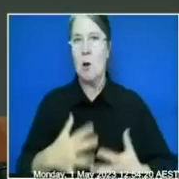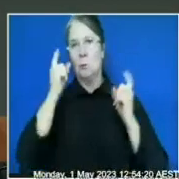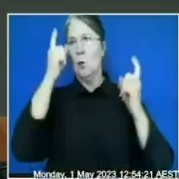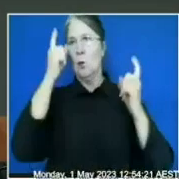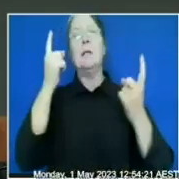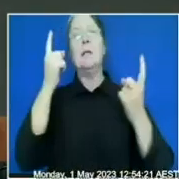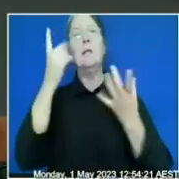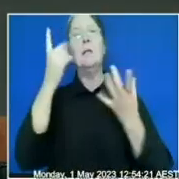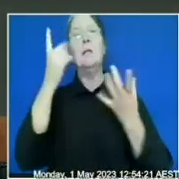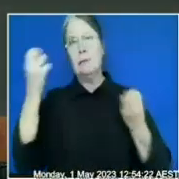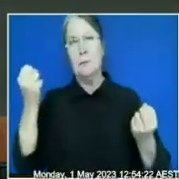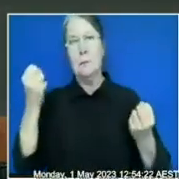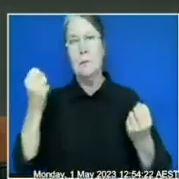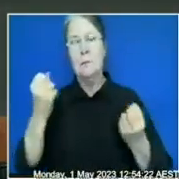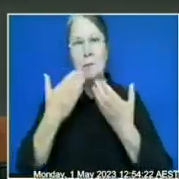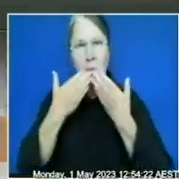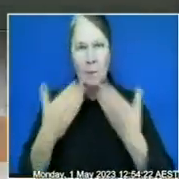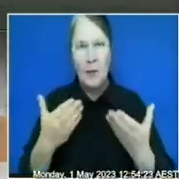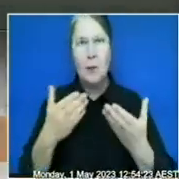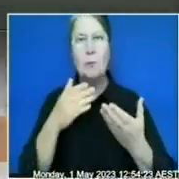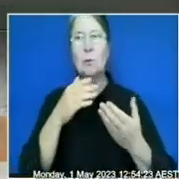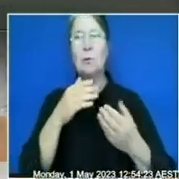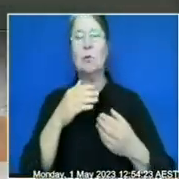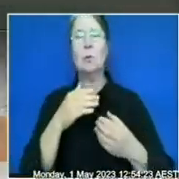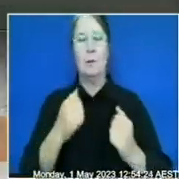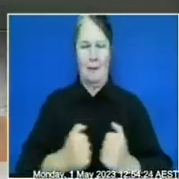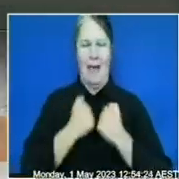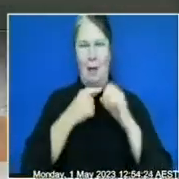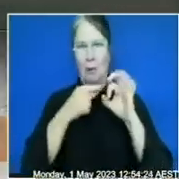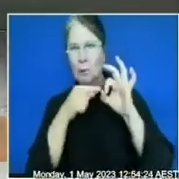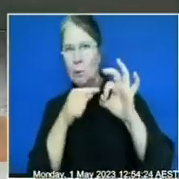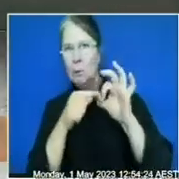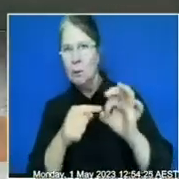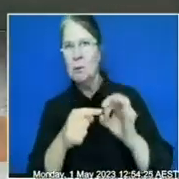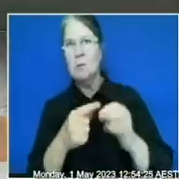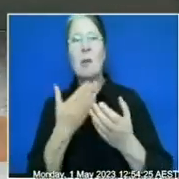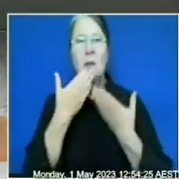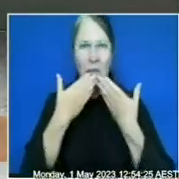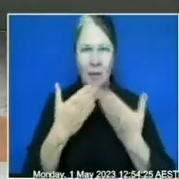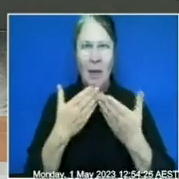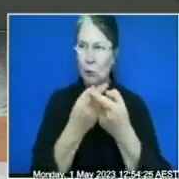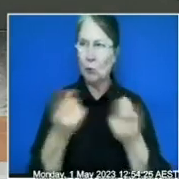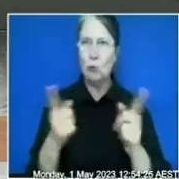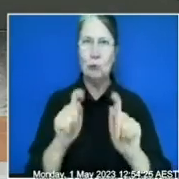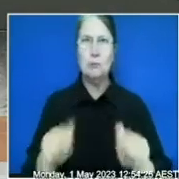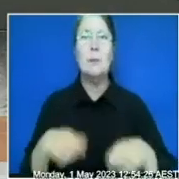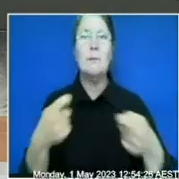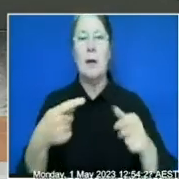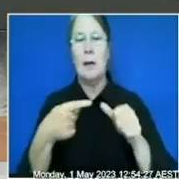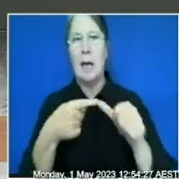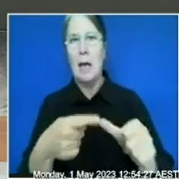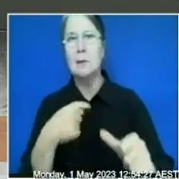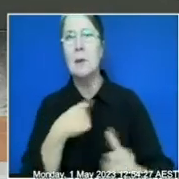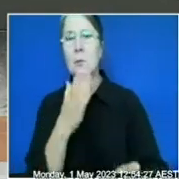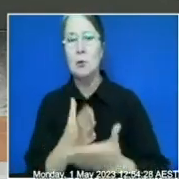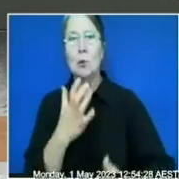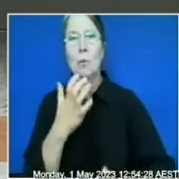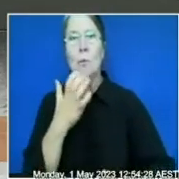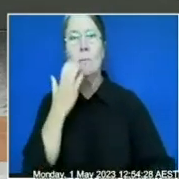you. Thank you, Chair. If I may, Chair, I tender into evidence the following documents